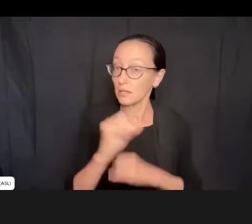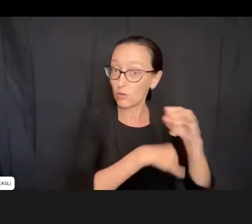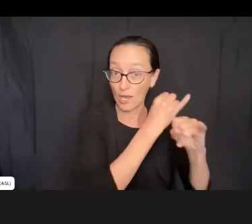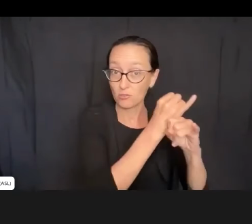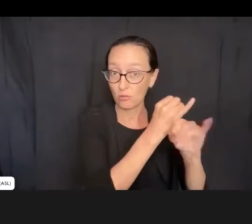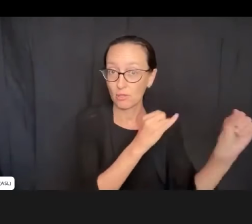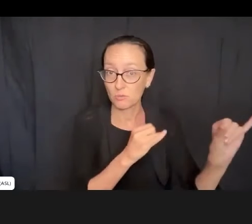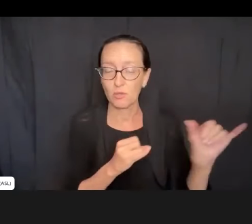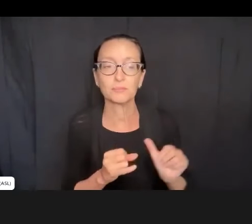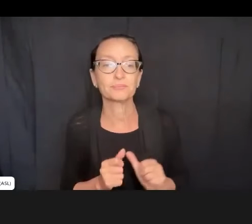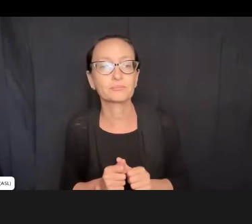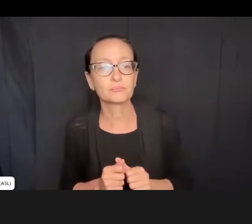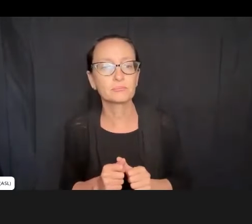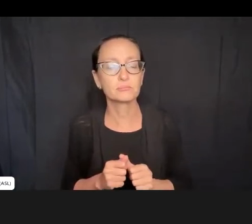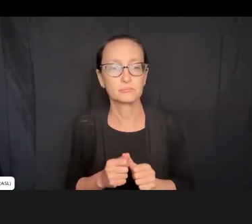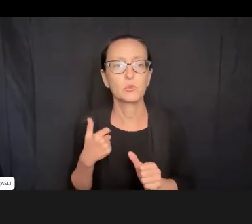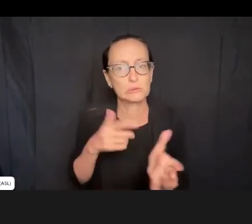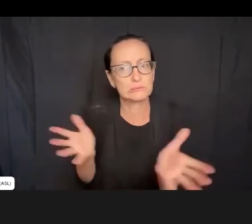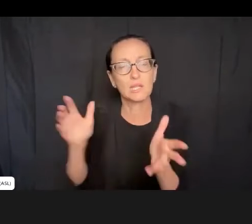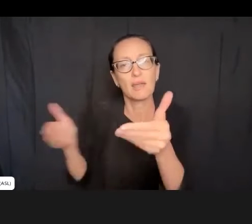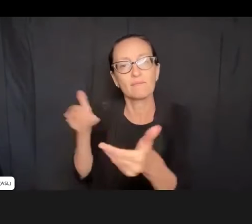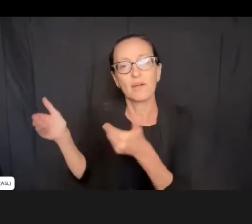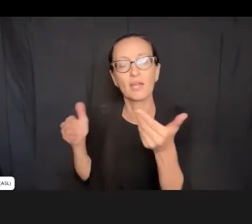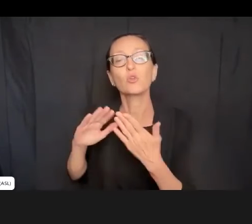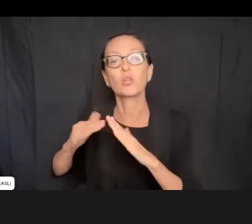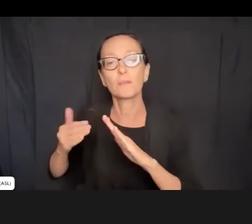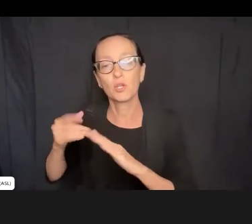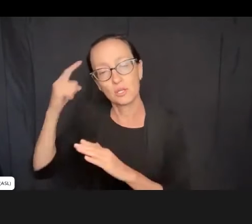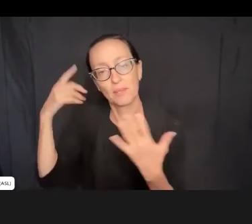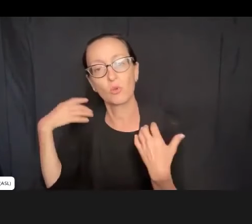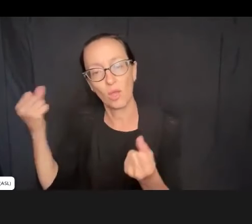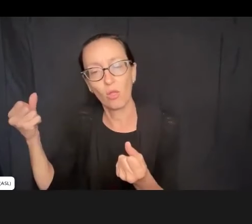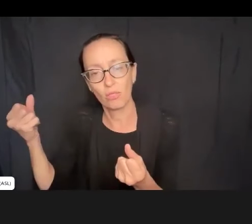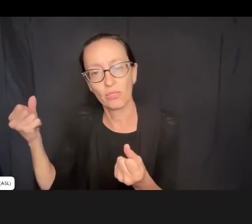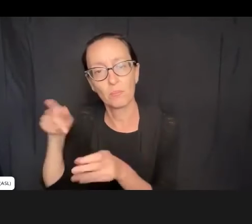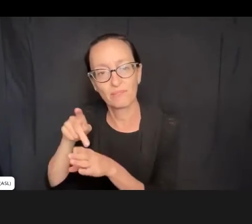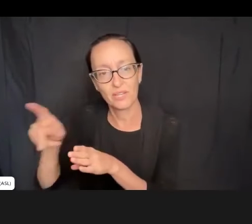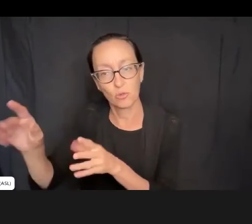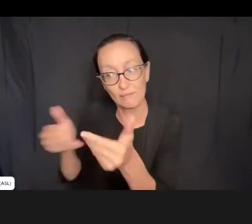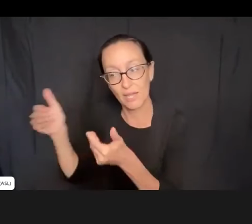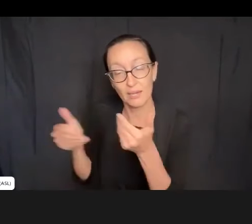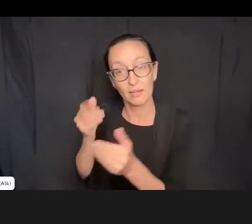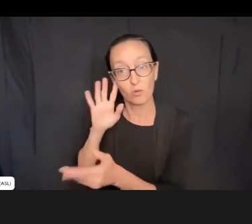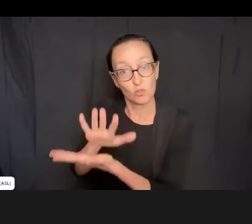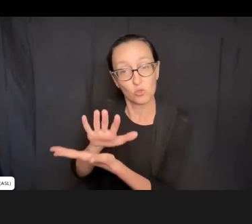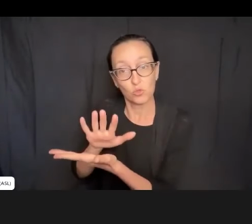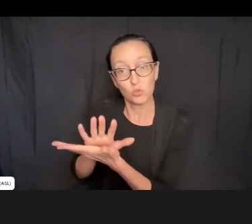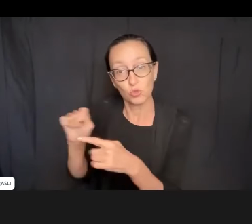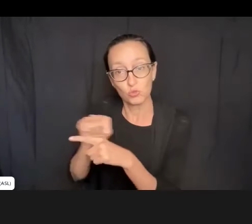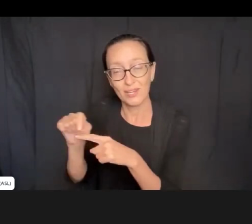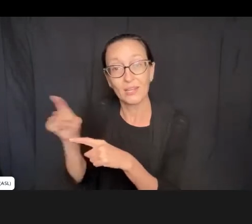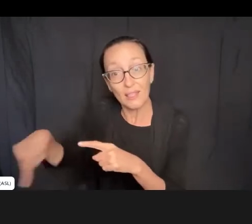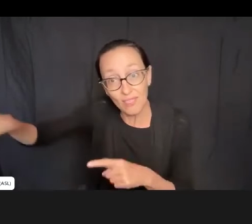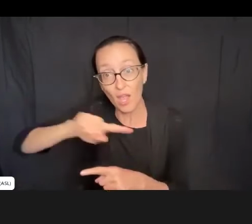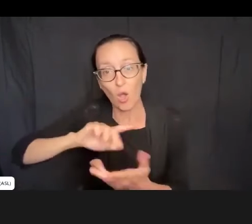locations, that they invite their community mental health professionals to the prepare training to learn the school-based interventions.